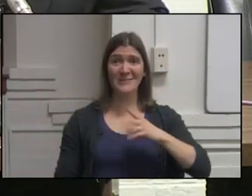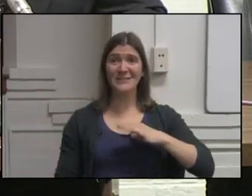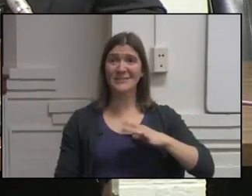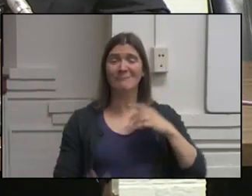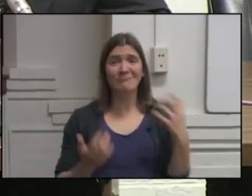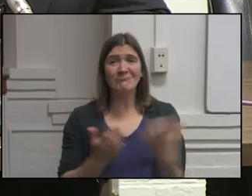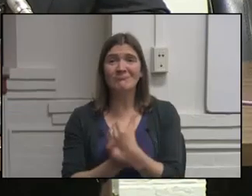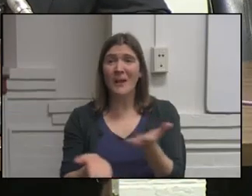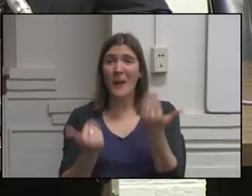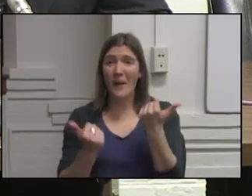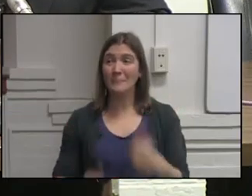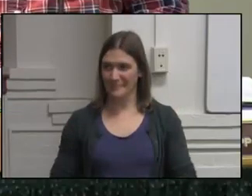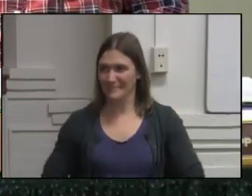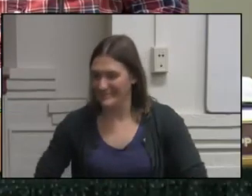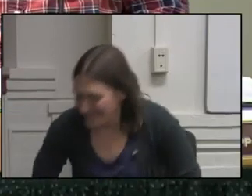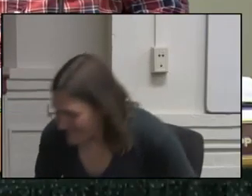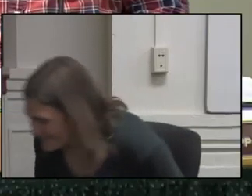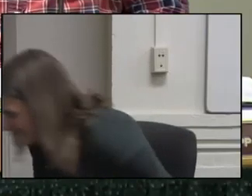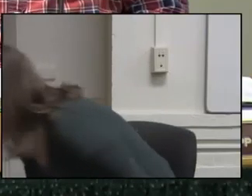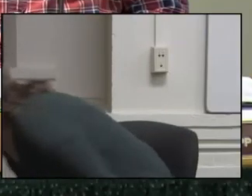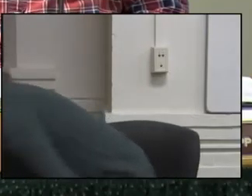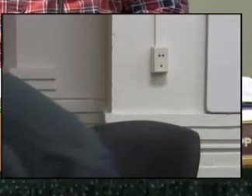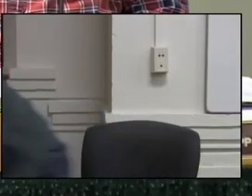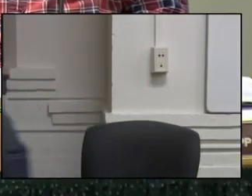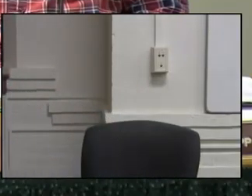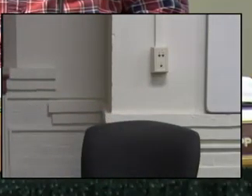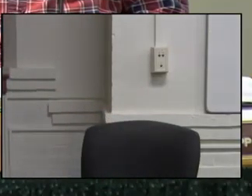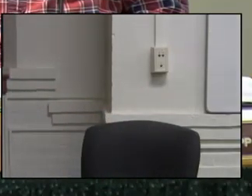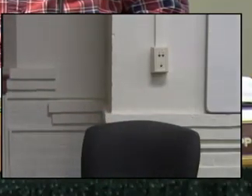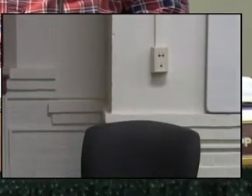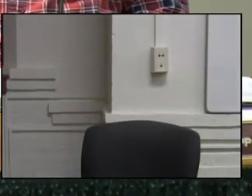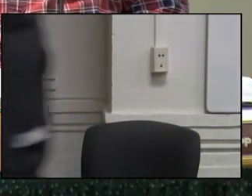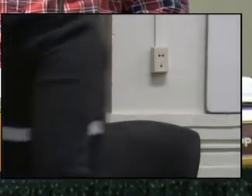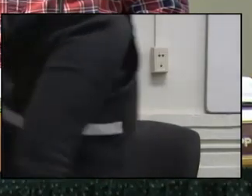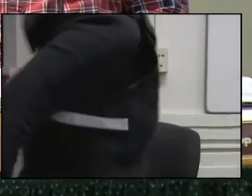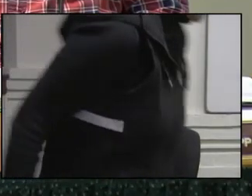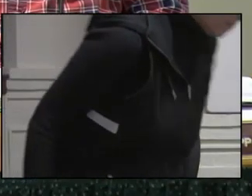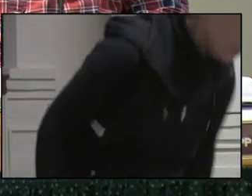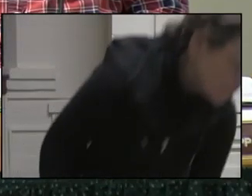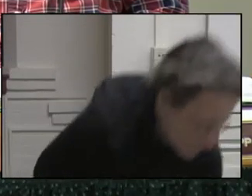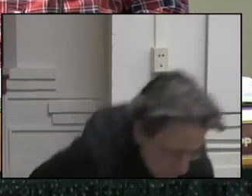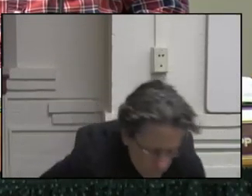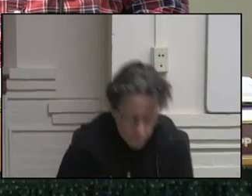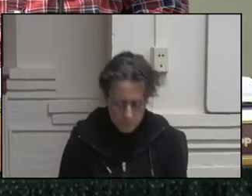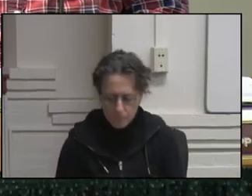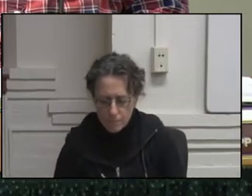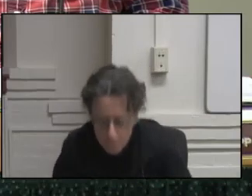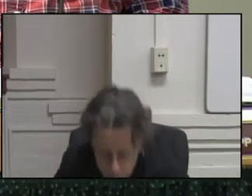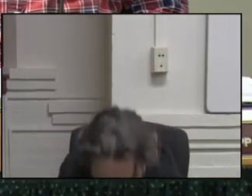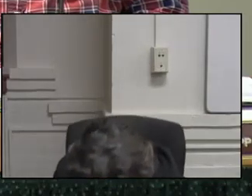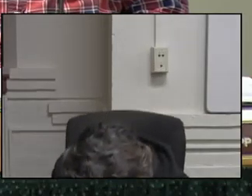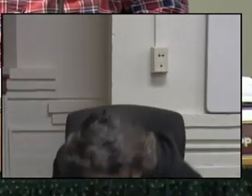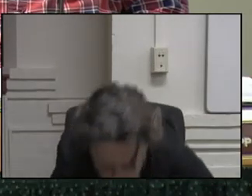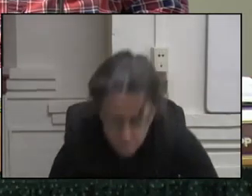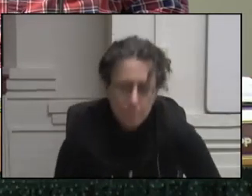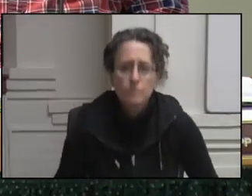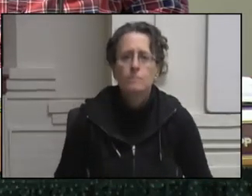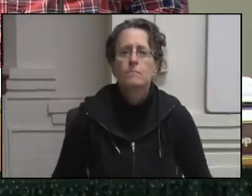community. Oh, I think it's an improvement. I think it's a win-win for the retail and for your organization.